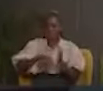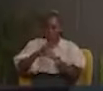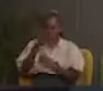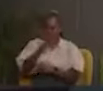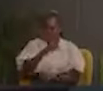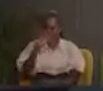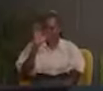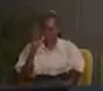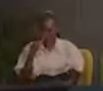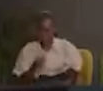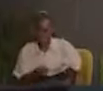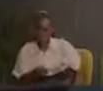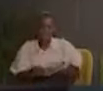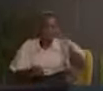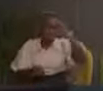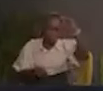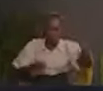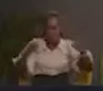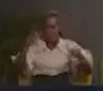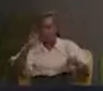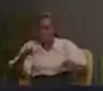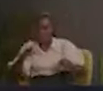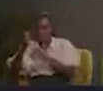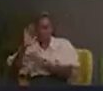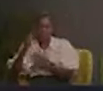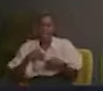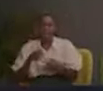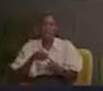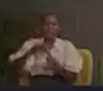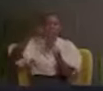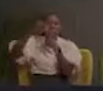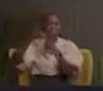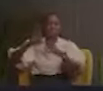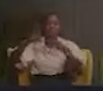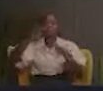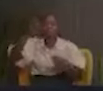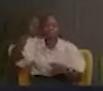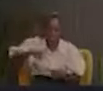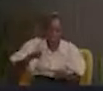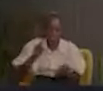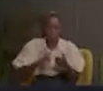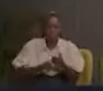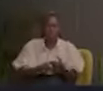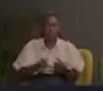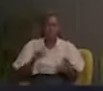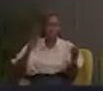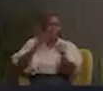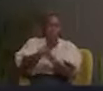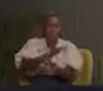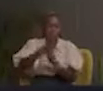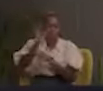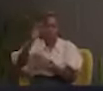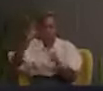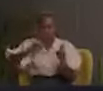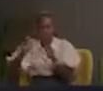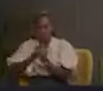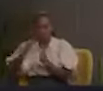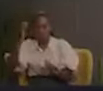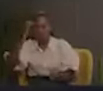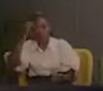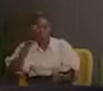women of God have a unique mandate as pastors after God's heart to feed God's people with knowledge and